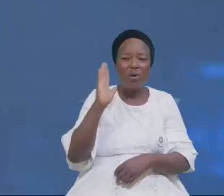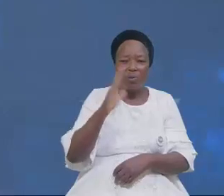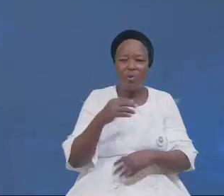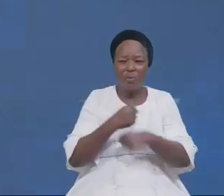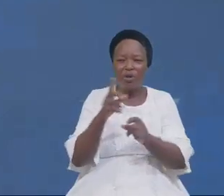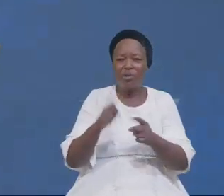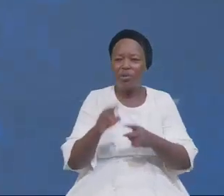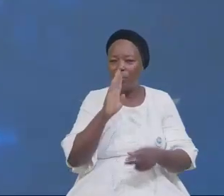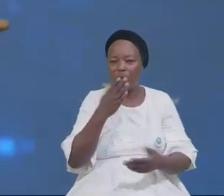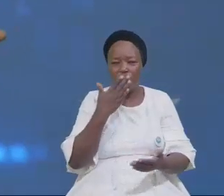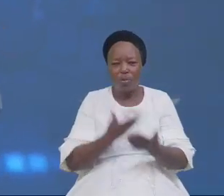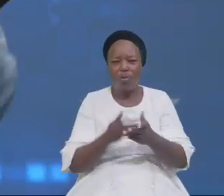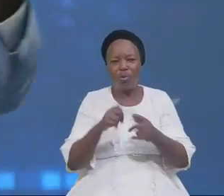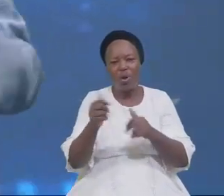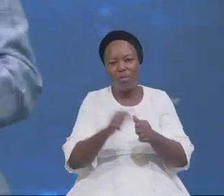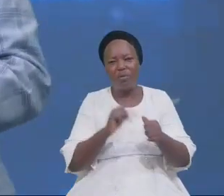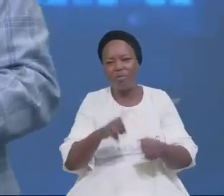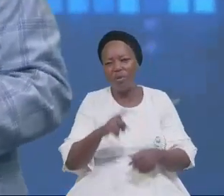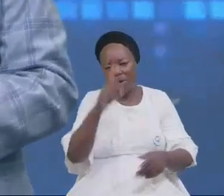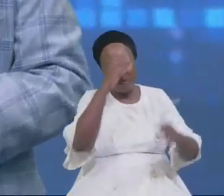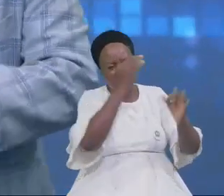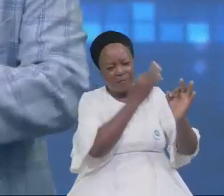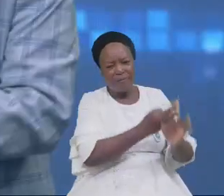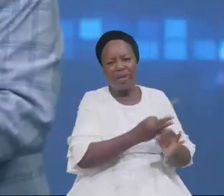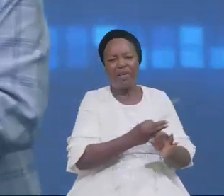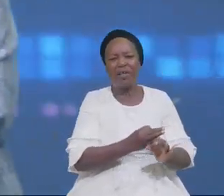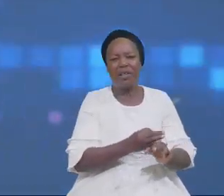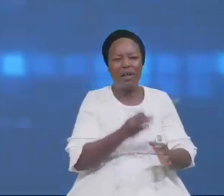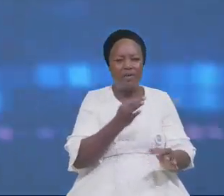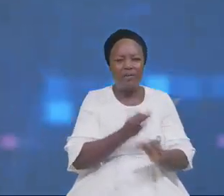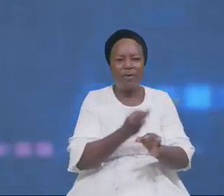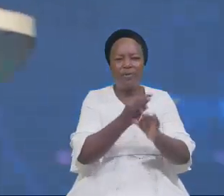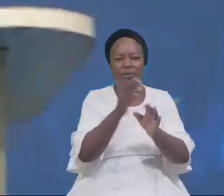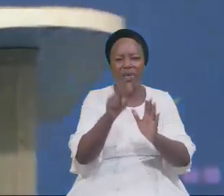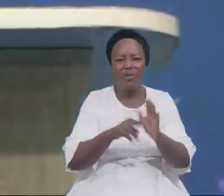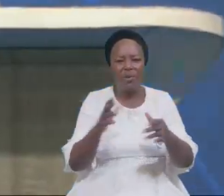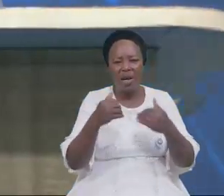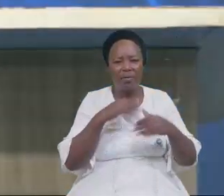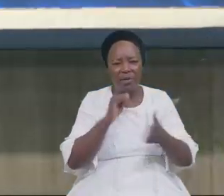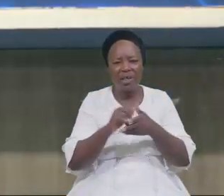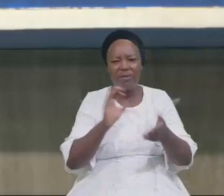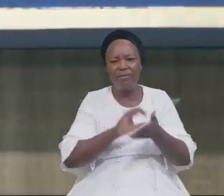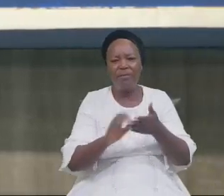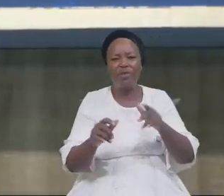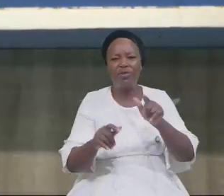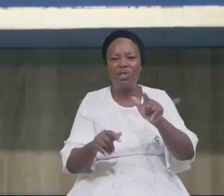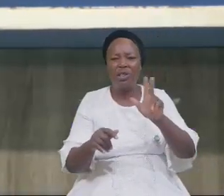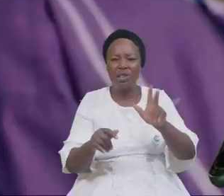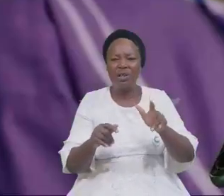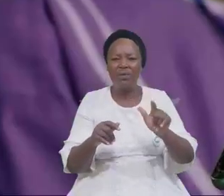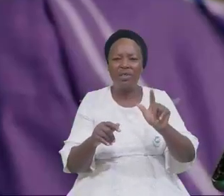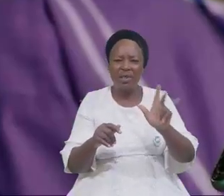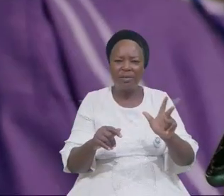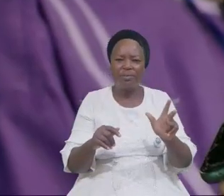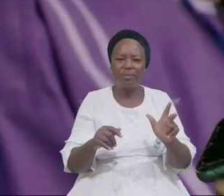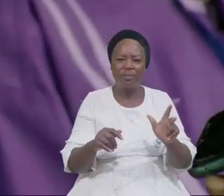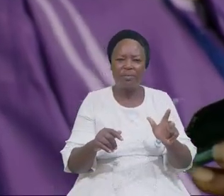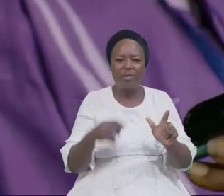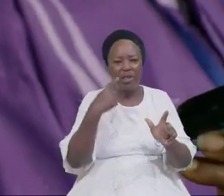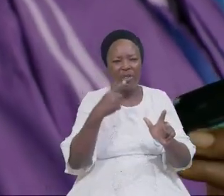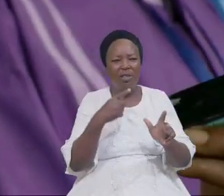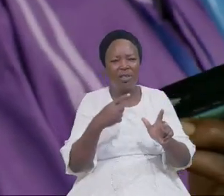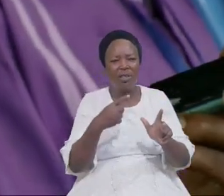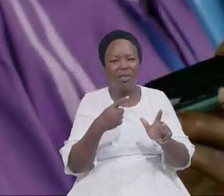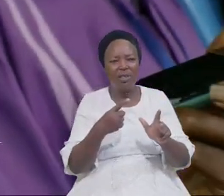everyone. Faith, fidelity, faithfulness. We have that in verse 23. In verse 23, it says,